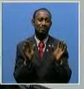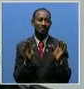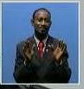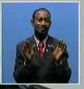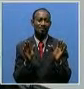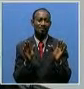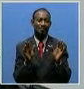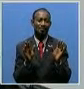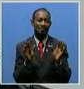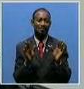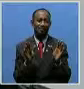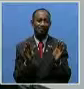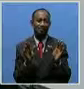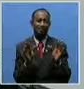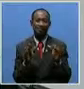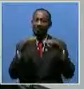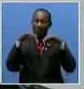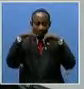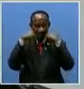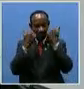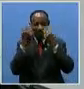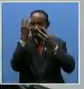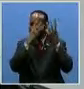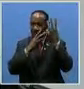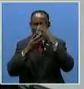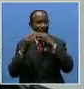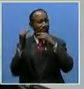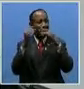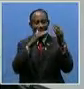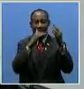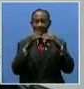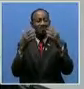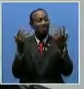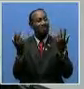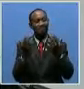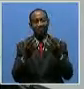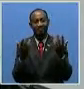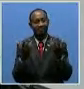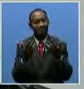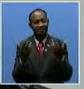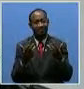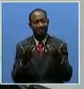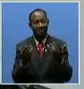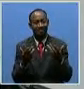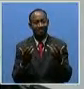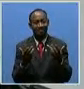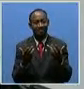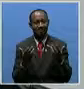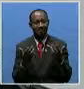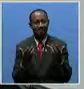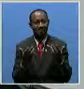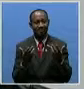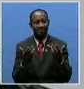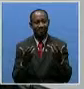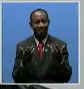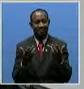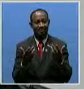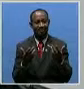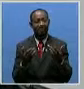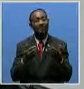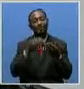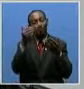no qualms, no shame, no worries about any falsehoods. We are used to these falsehoods anyway. There's nothing